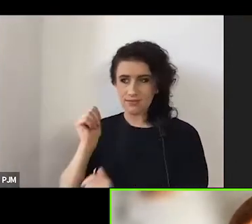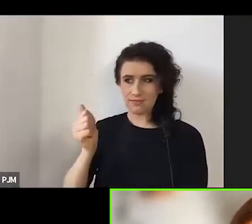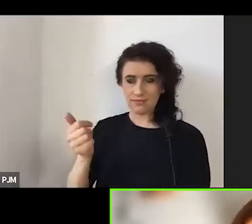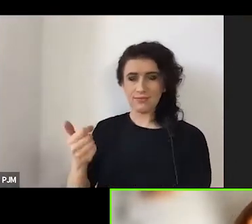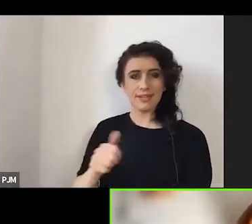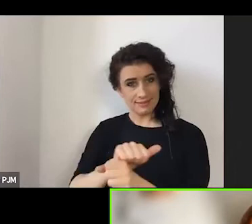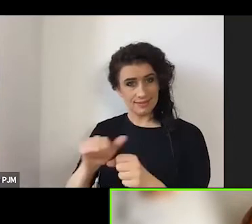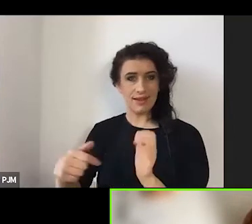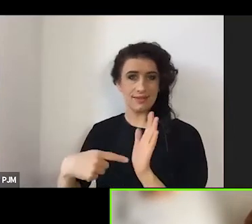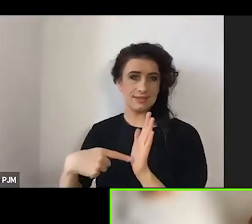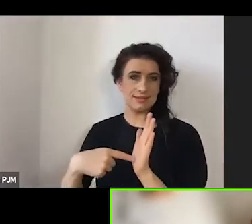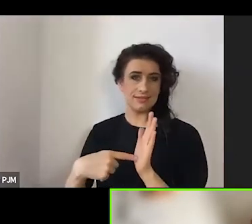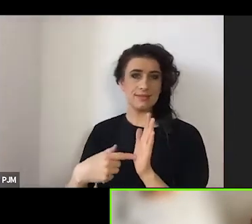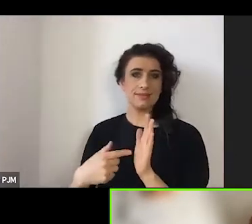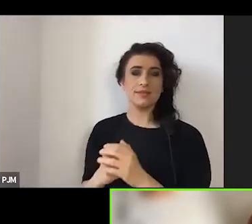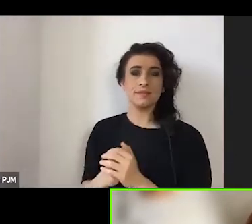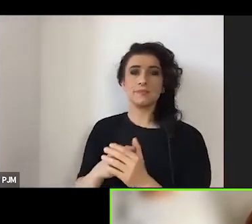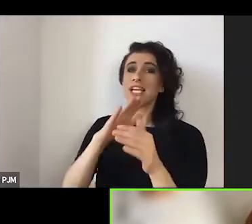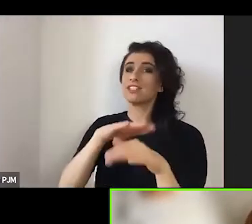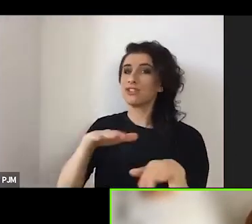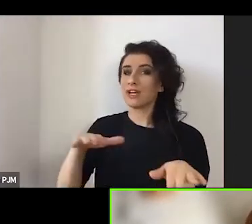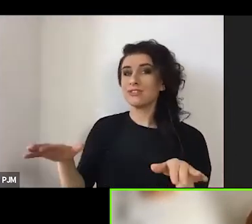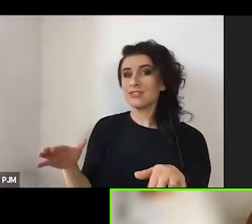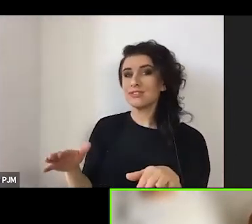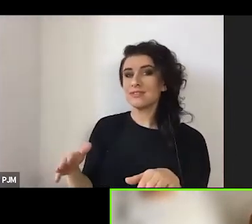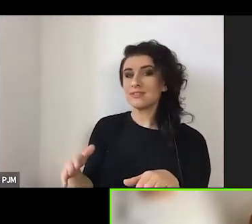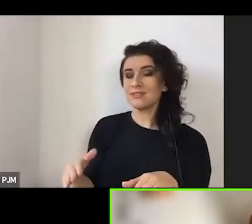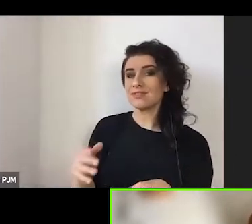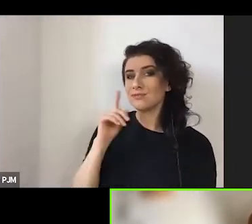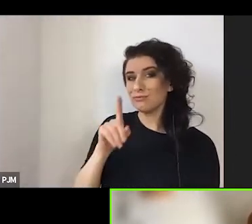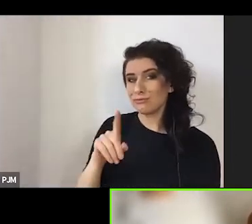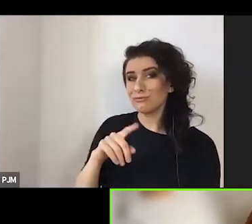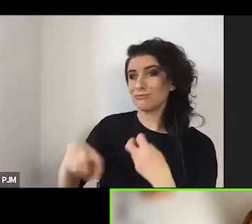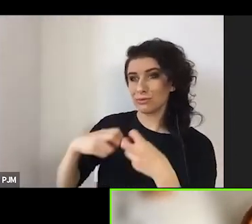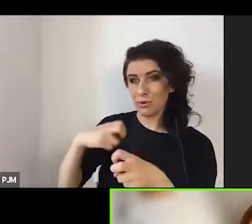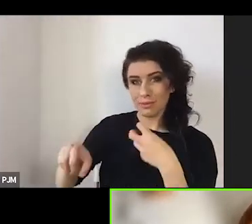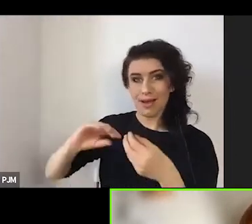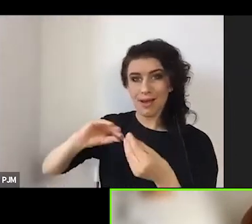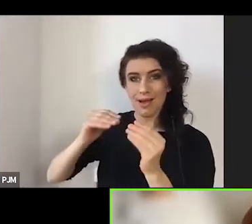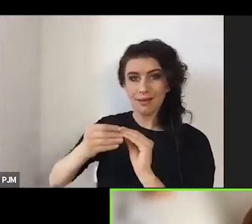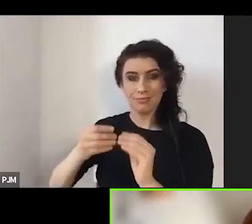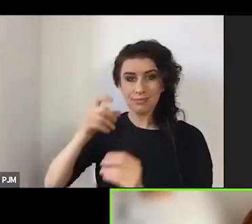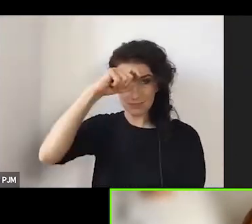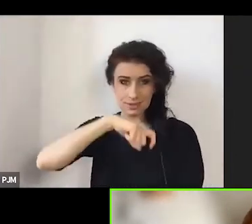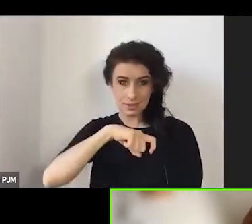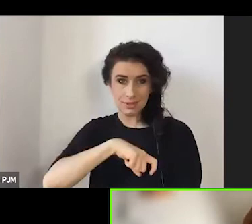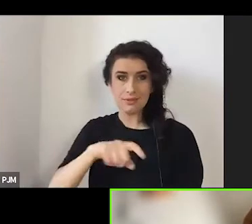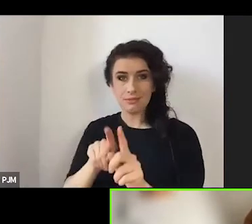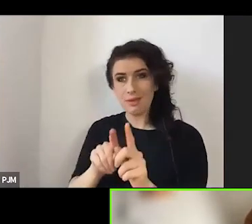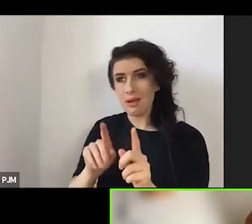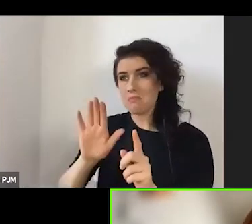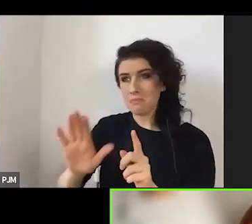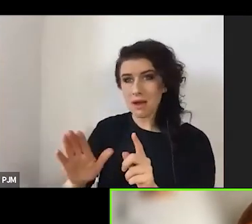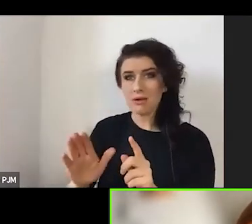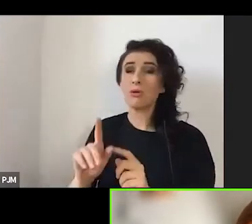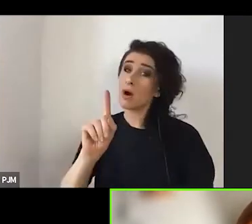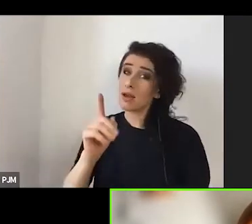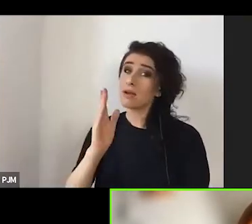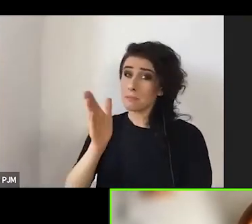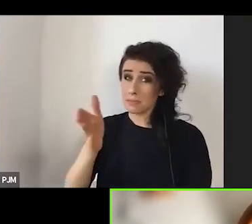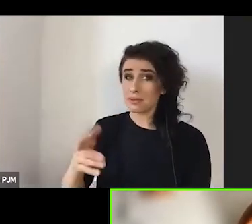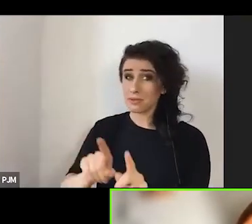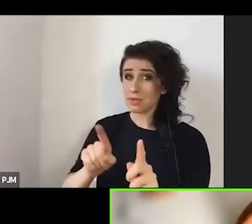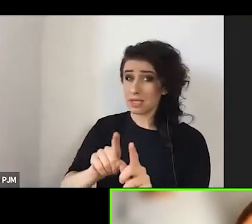to the principal and to the teachers, and we say, hey, there is a problem here. You might see that some kids are not performing